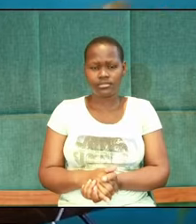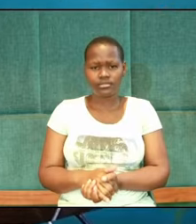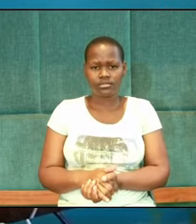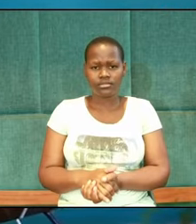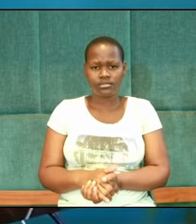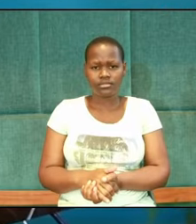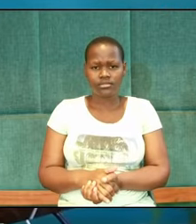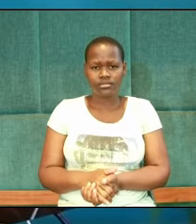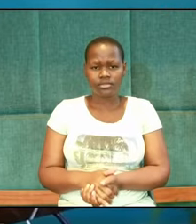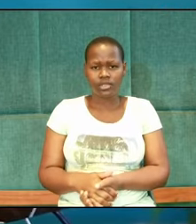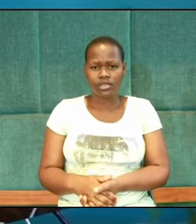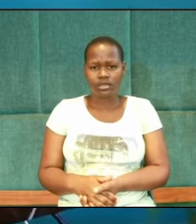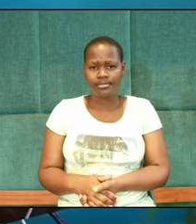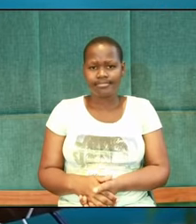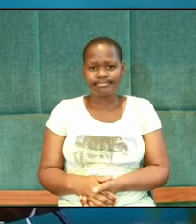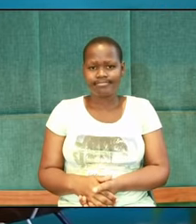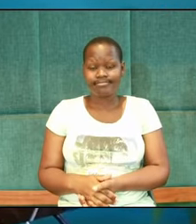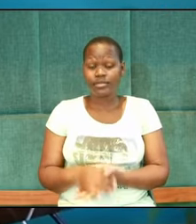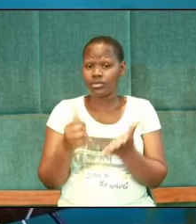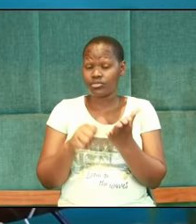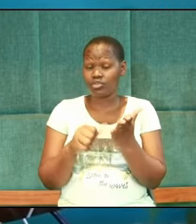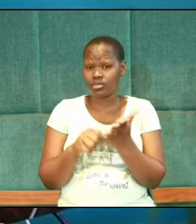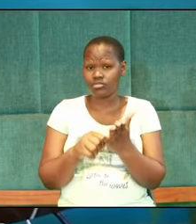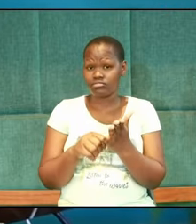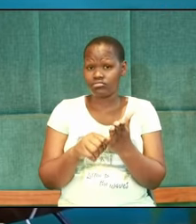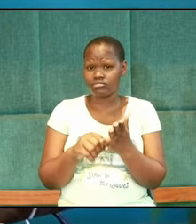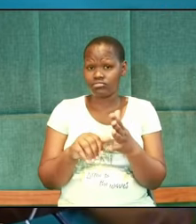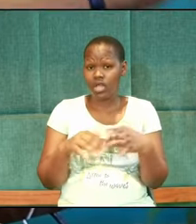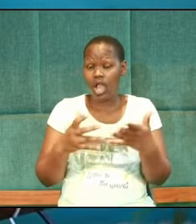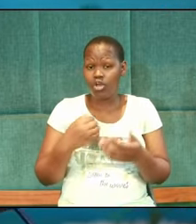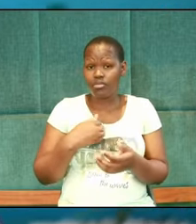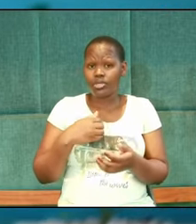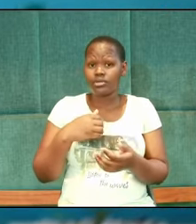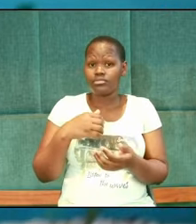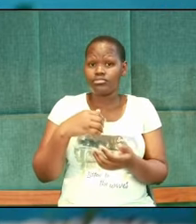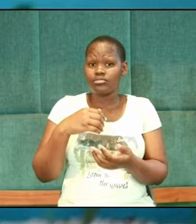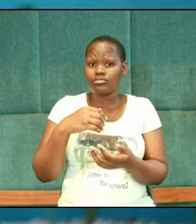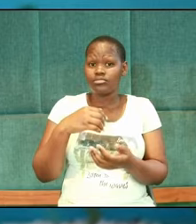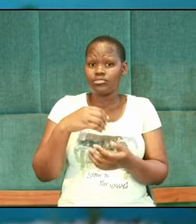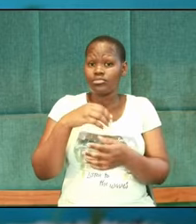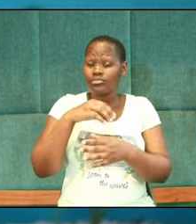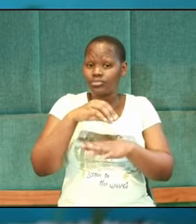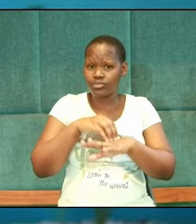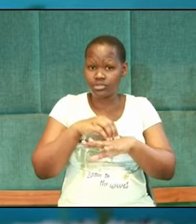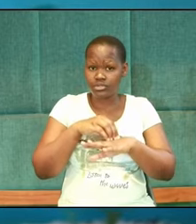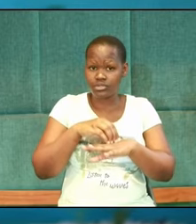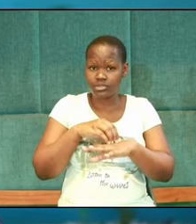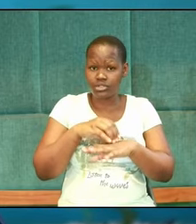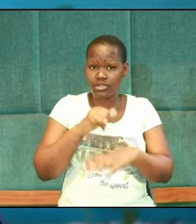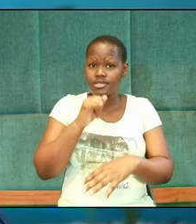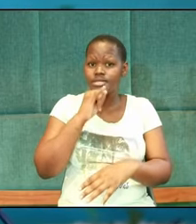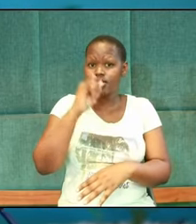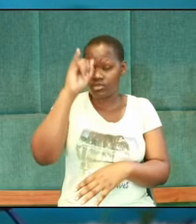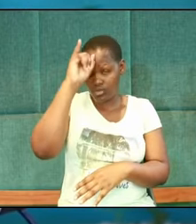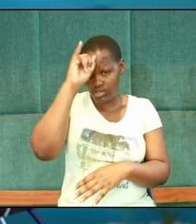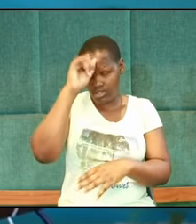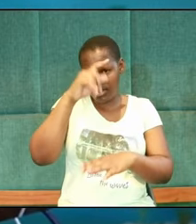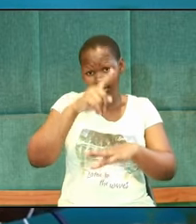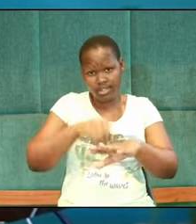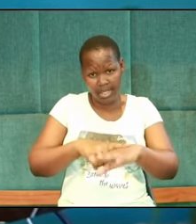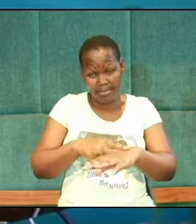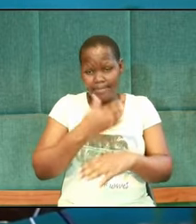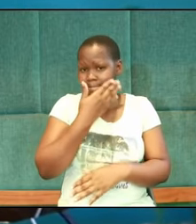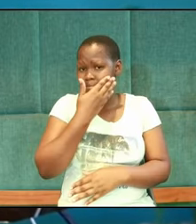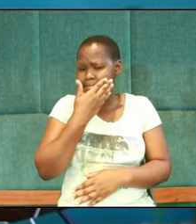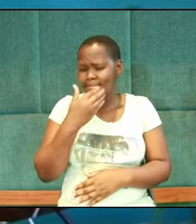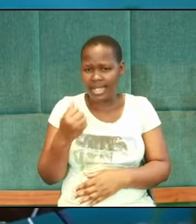Here is the tragedy, as I put it. I repeat, ignorant parents, with the best computing they can